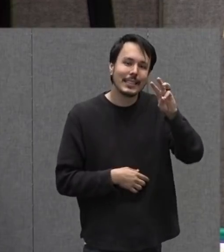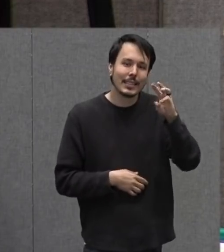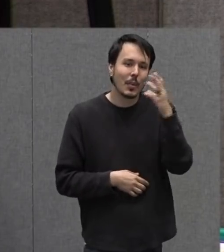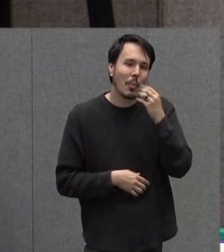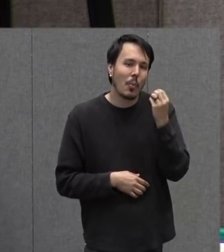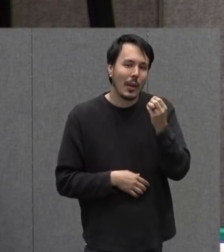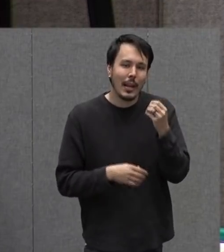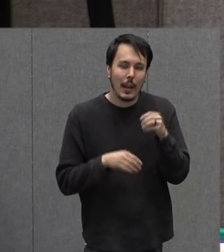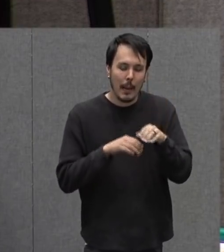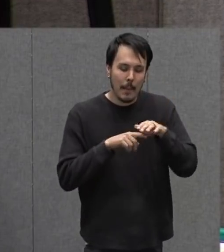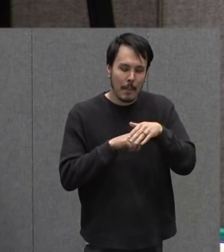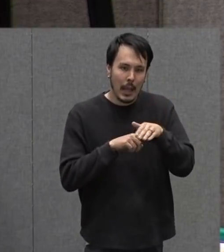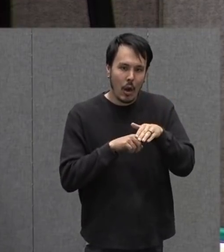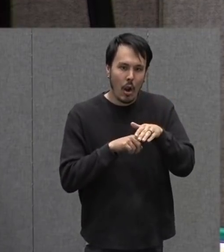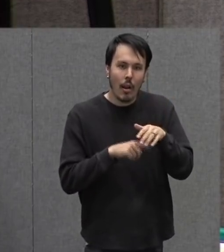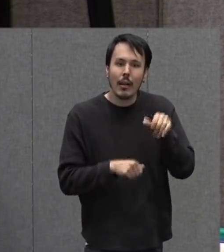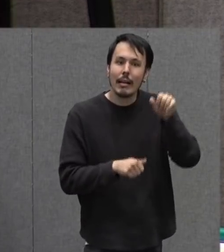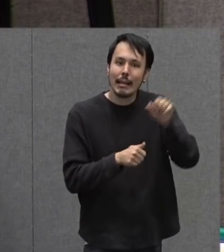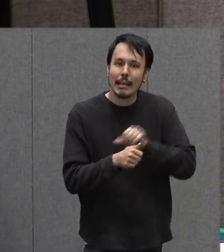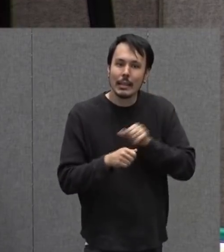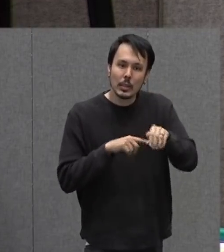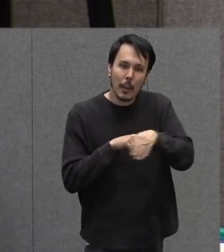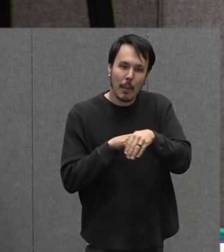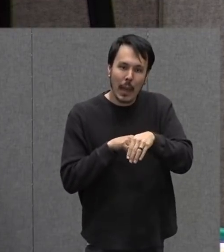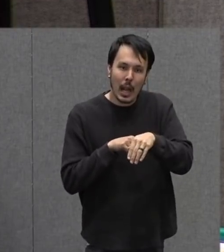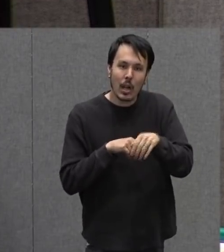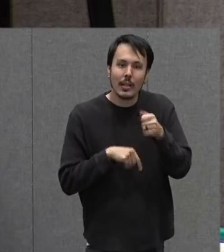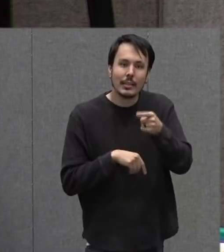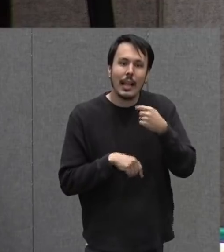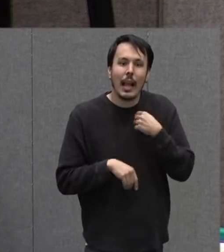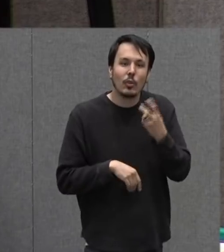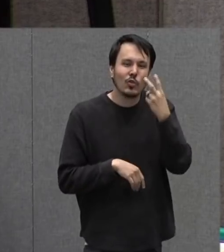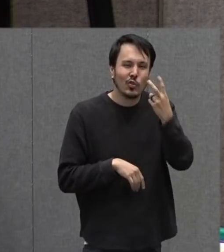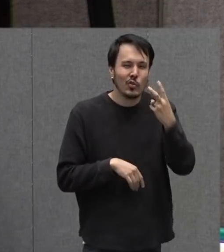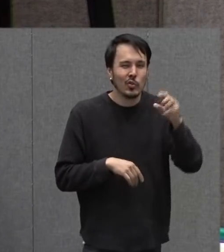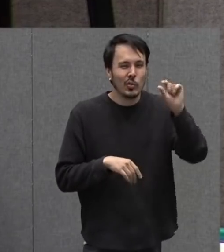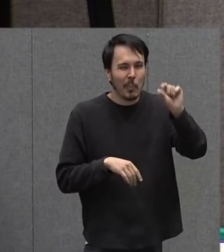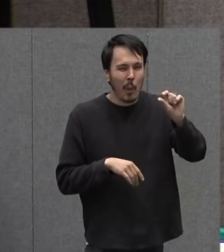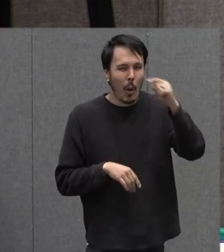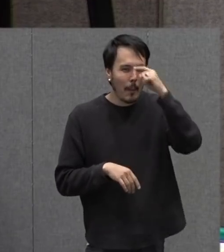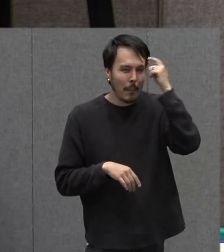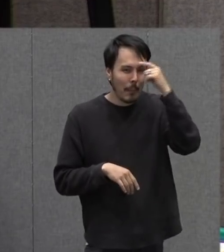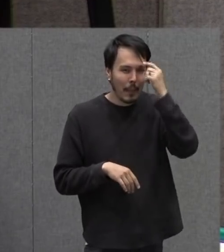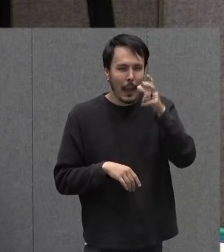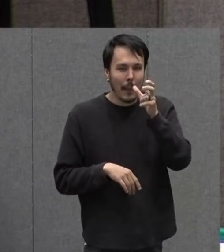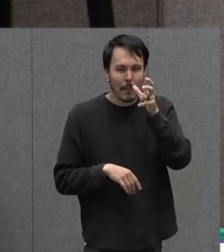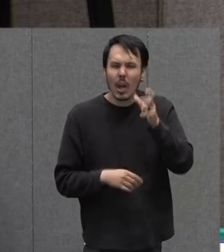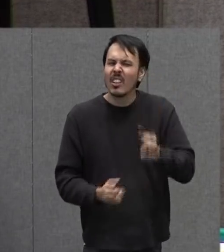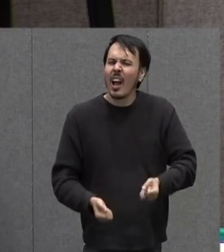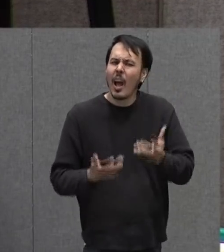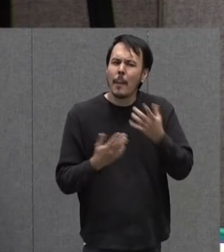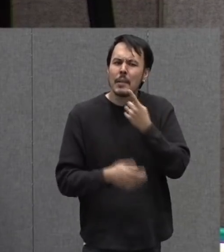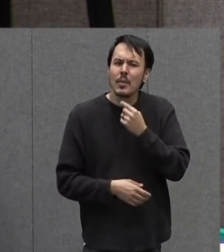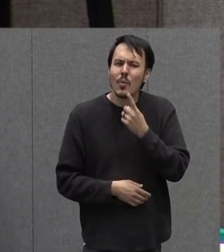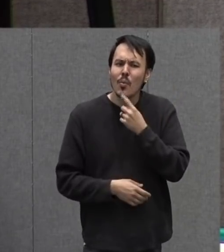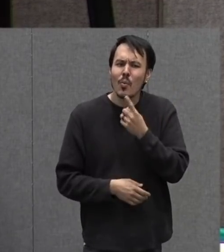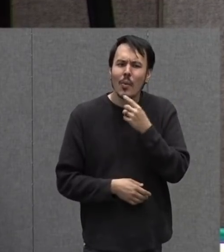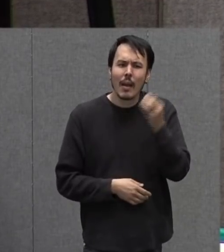petals. Each petal had 2 tiny black bugs. How many red flowers were